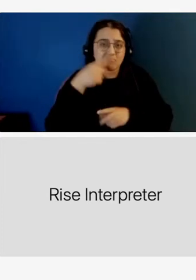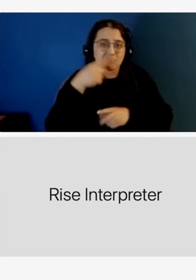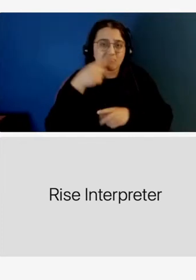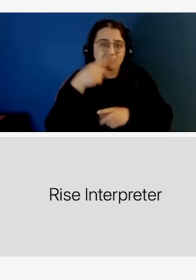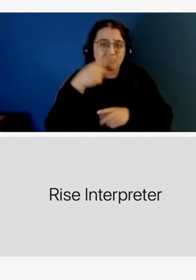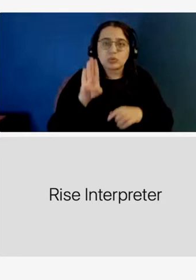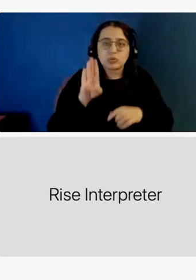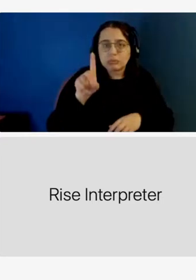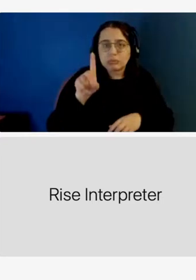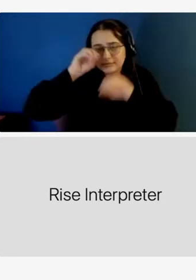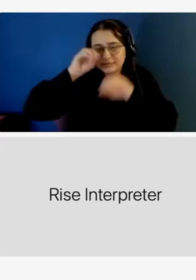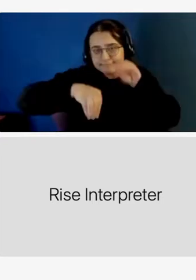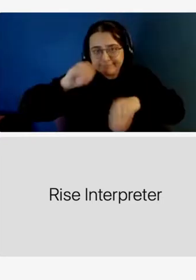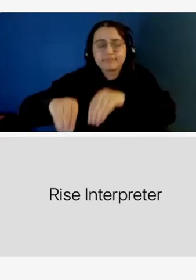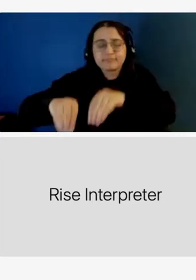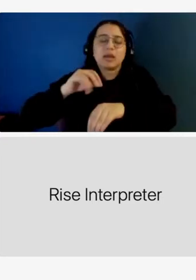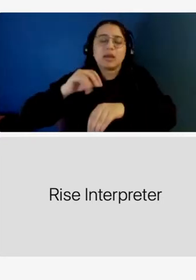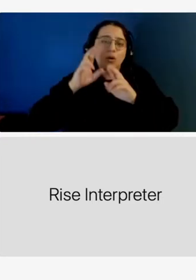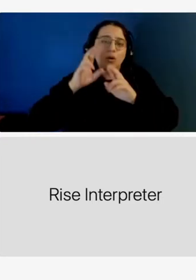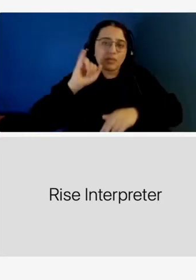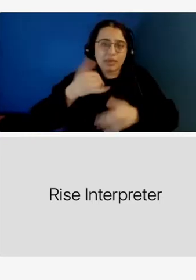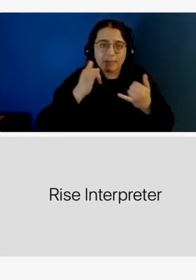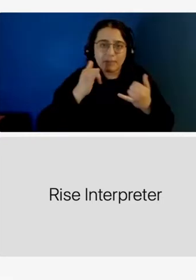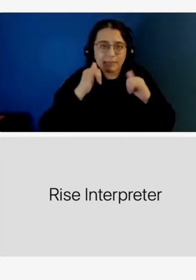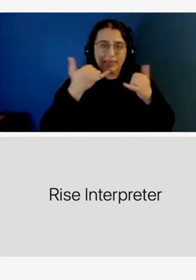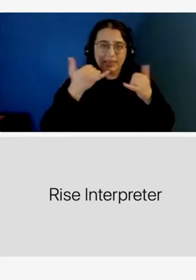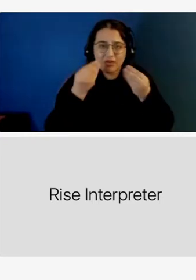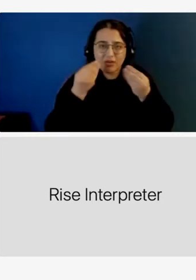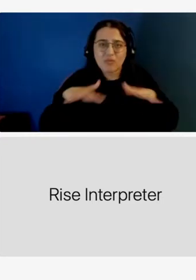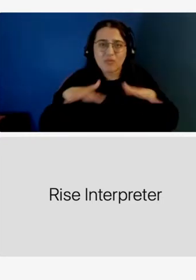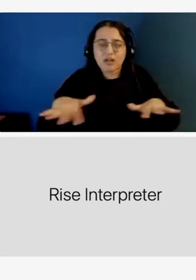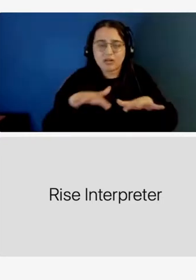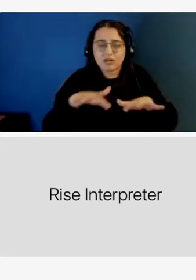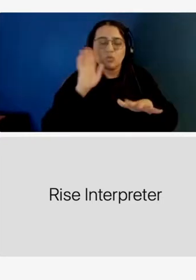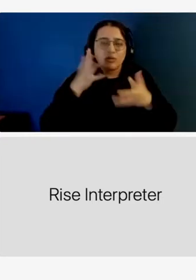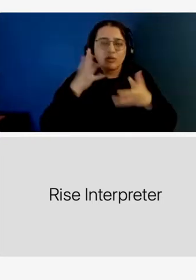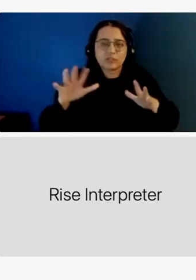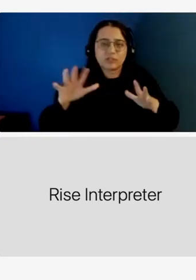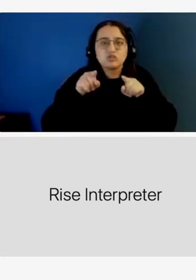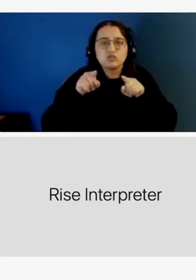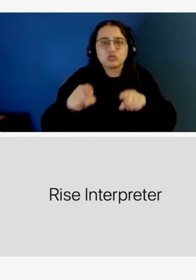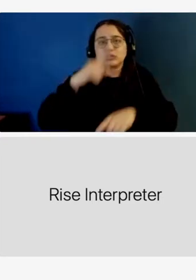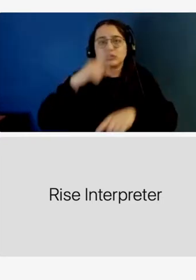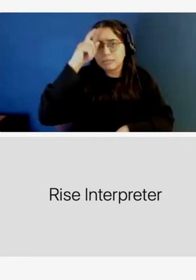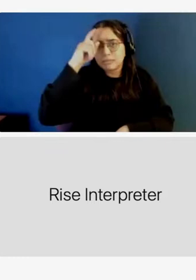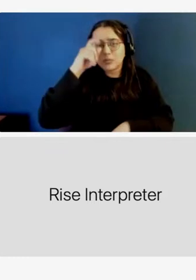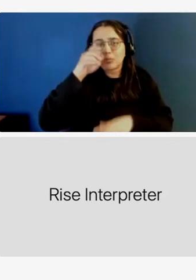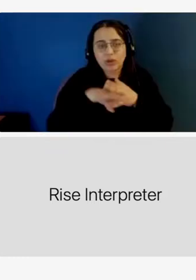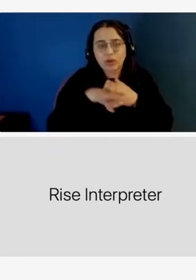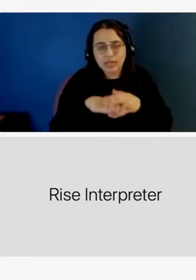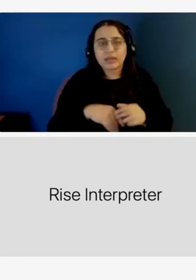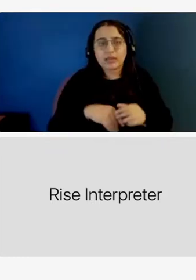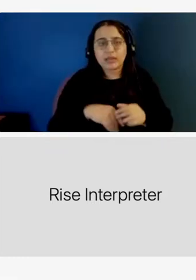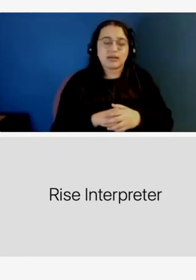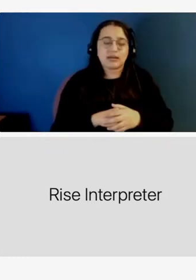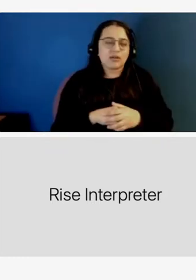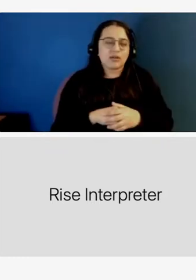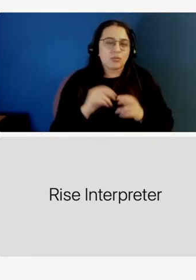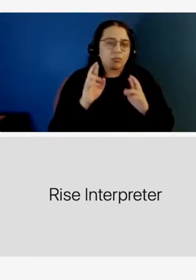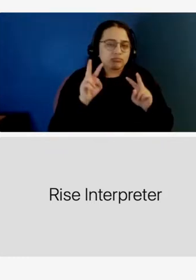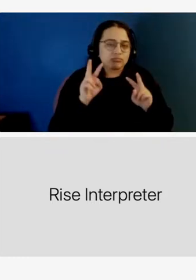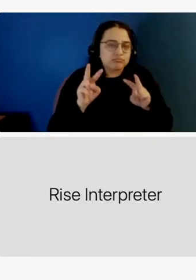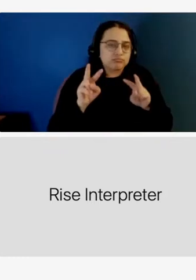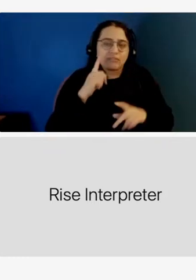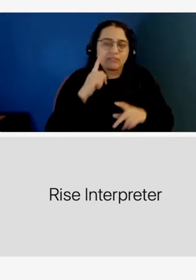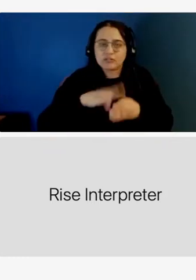done over the summer break. So we're excited to get that underway. So we did complete the Silver Mountain preschool in the upper right